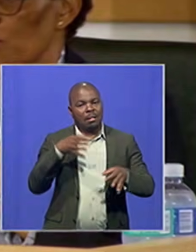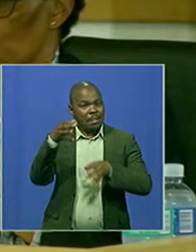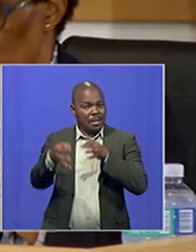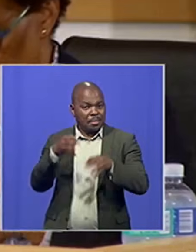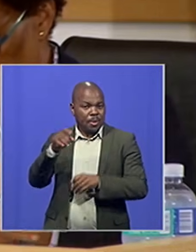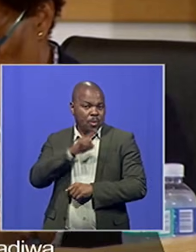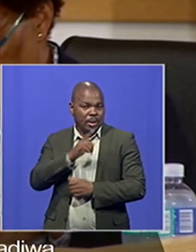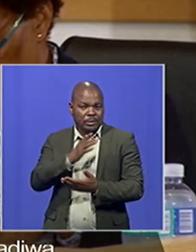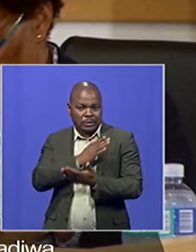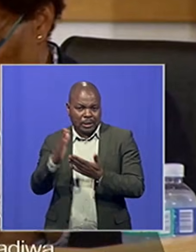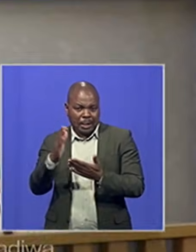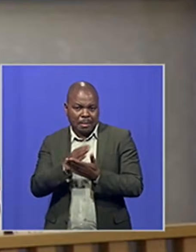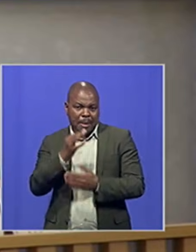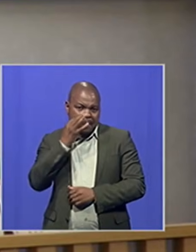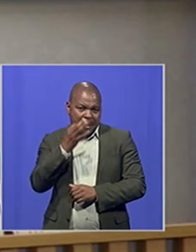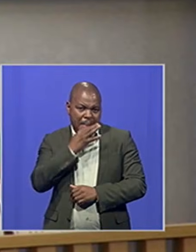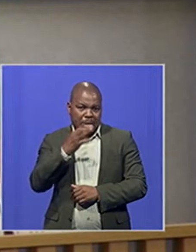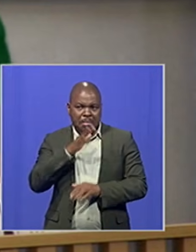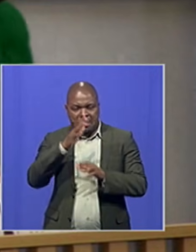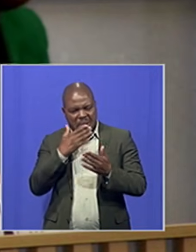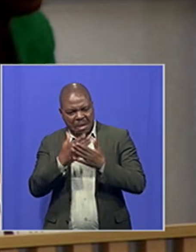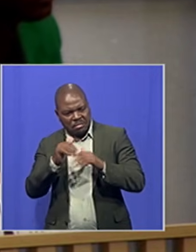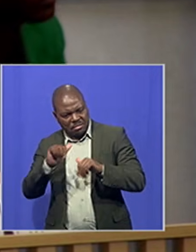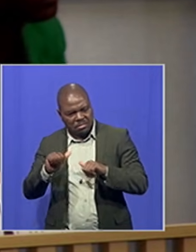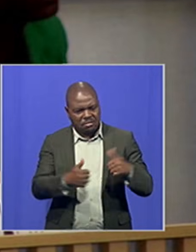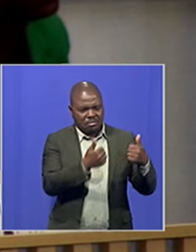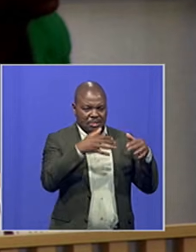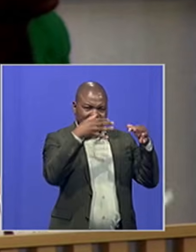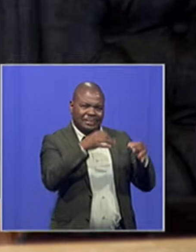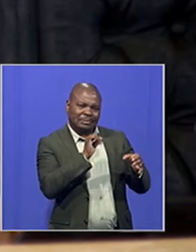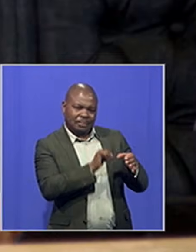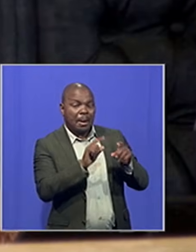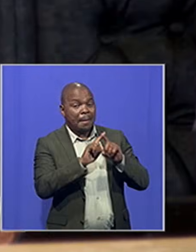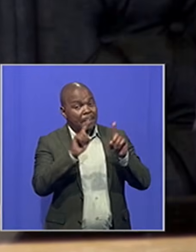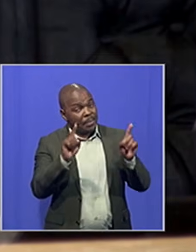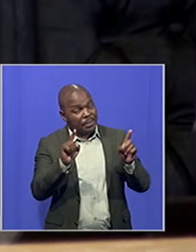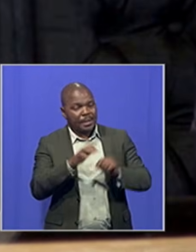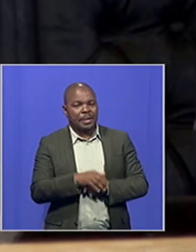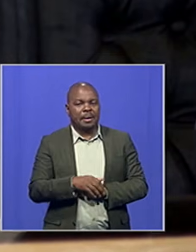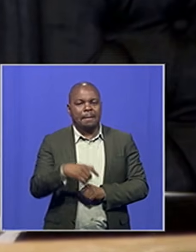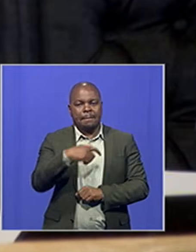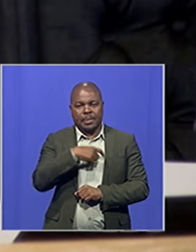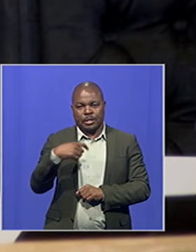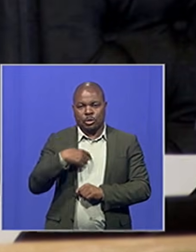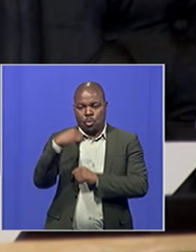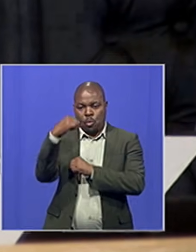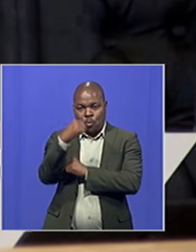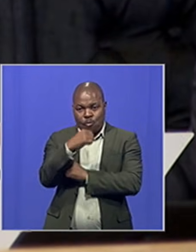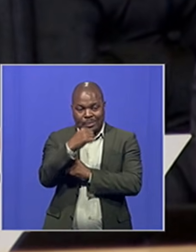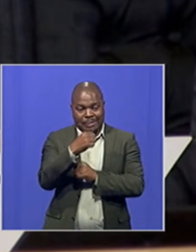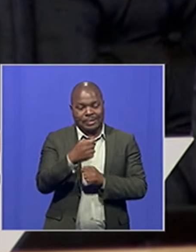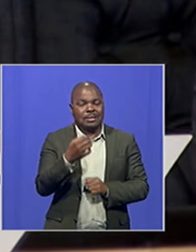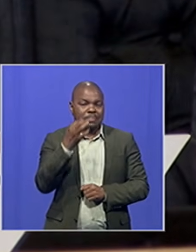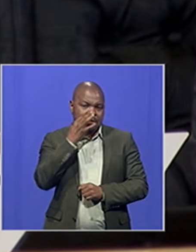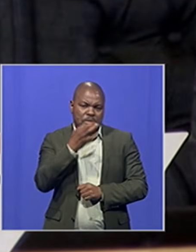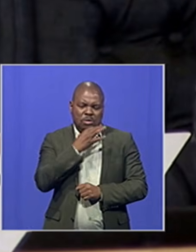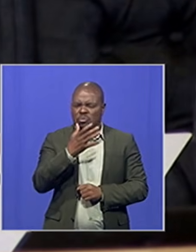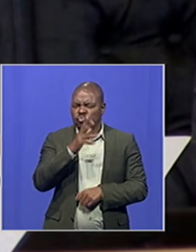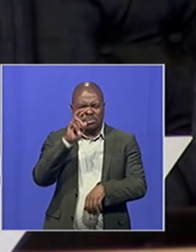ga kgonagalo ya gore tshwetso eo e gwetlhiwe semolao. Le fa go ntse jalo kantoro ya mopresidente ya re kgato eo e ka